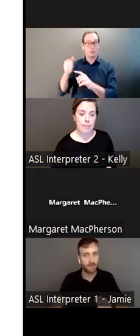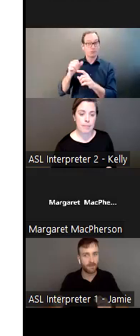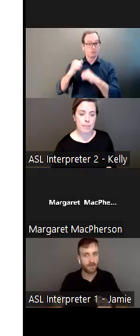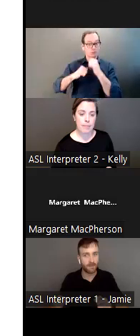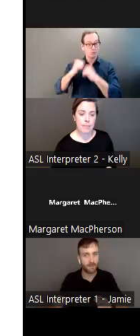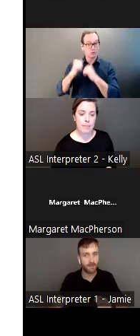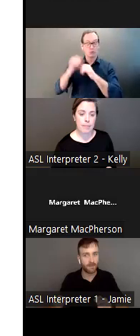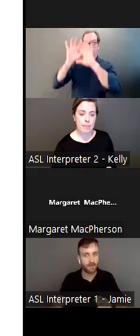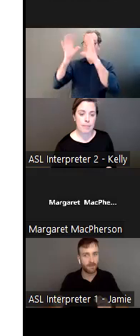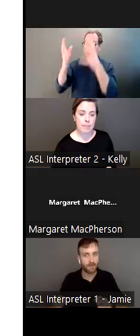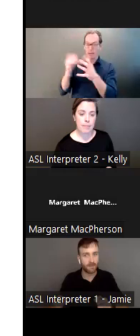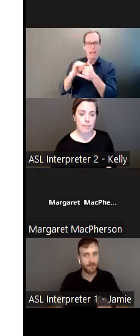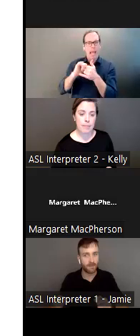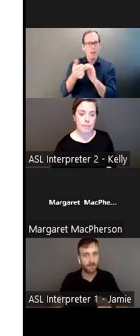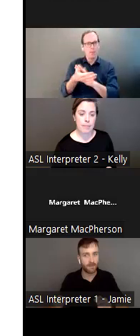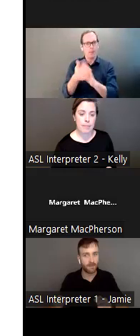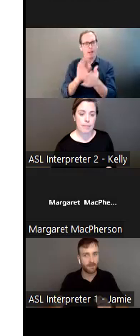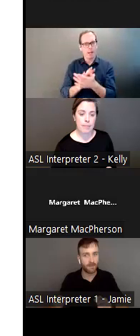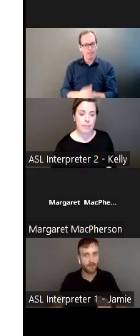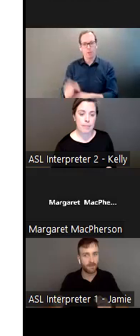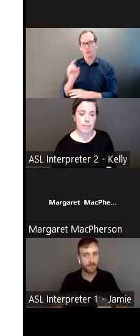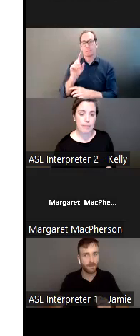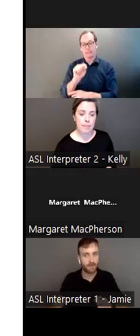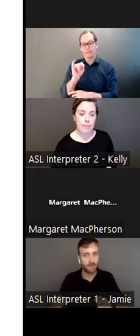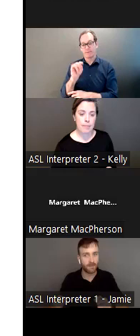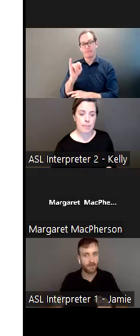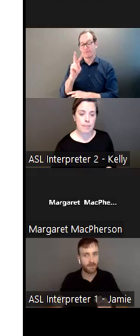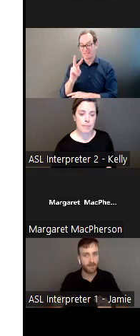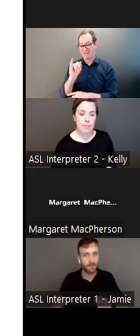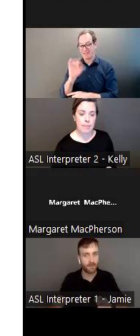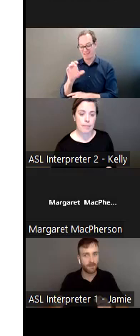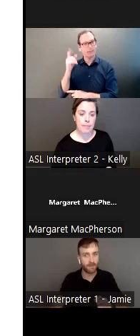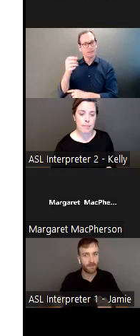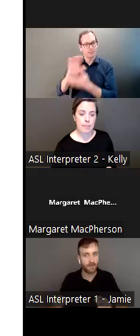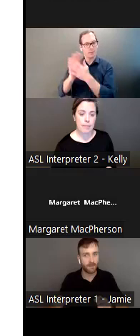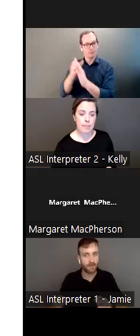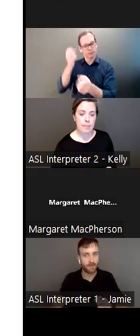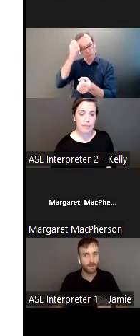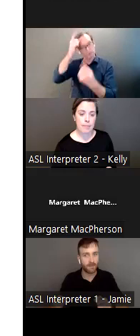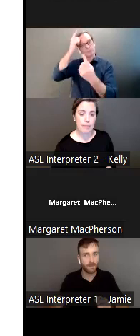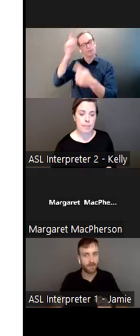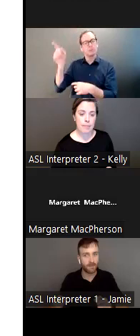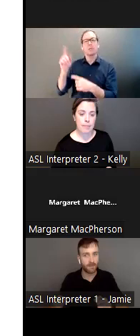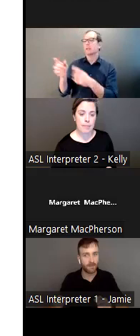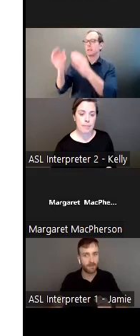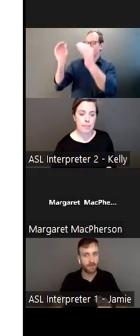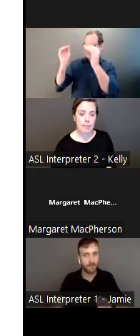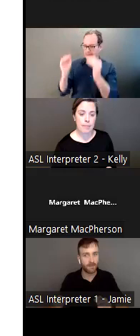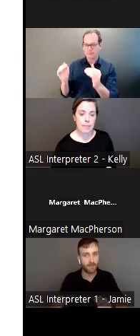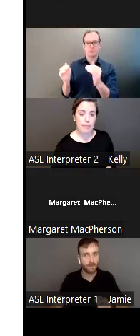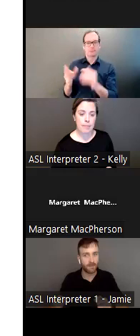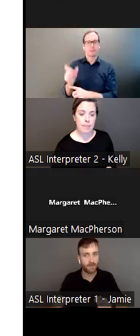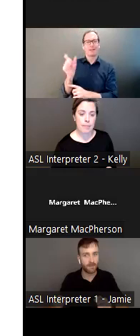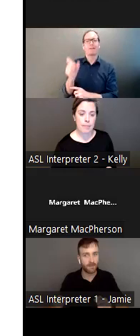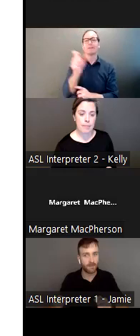violence informed, and the individual. I always like to prioritize the organizational, because my concern is always that as